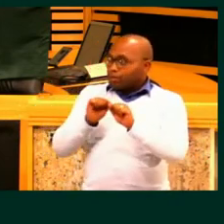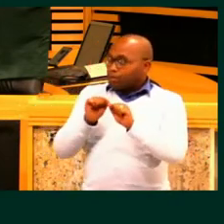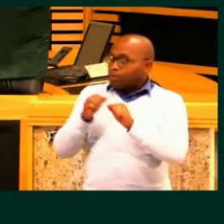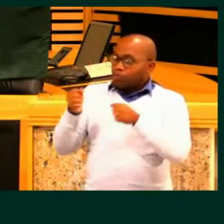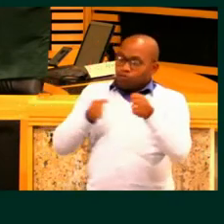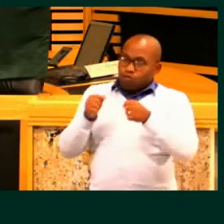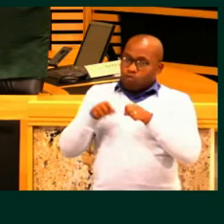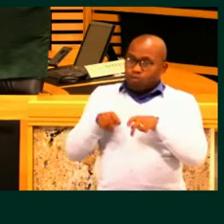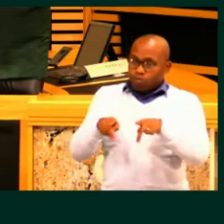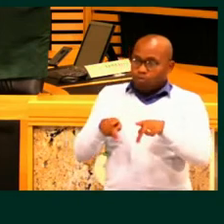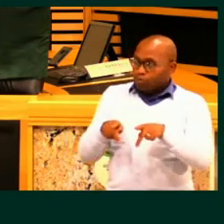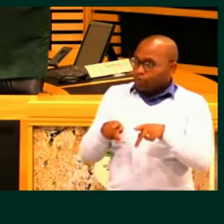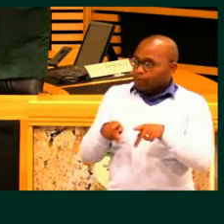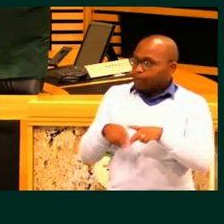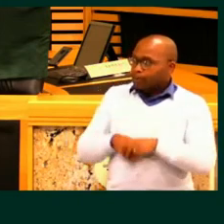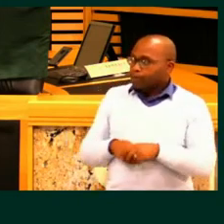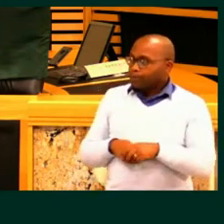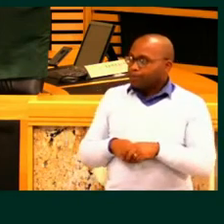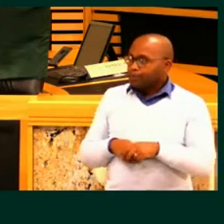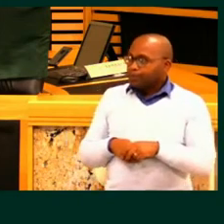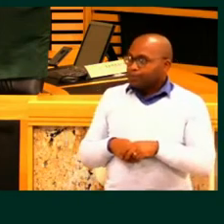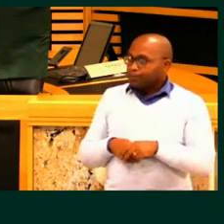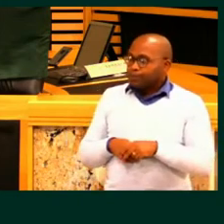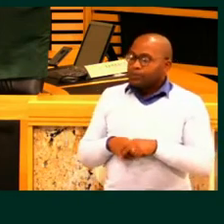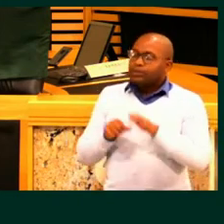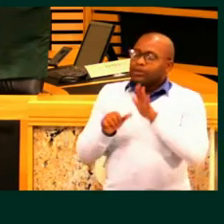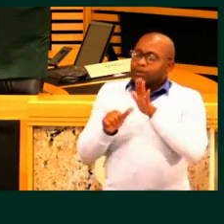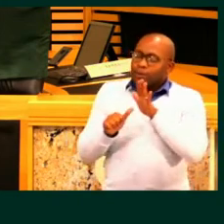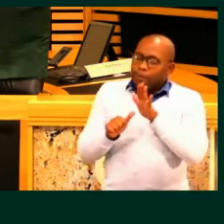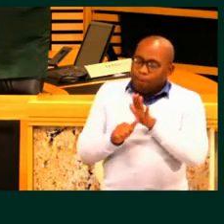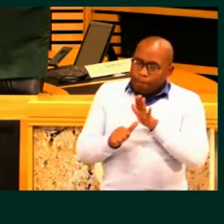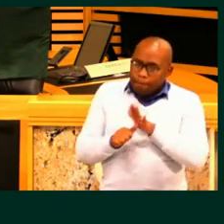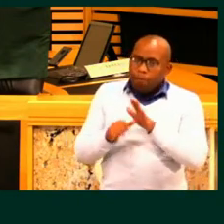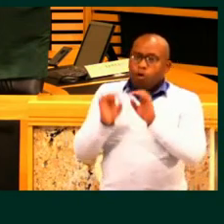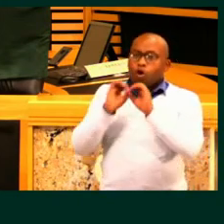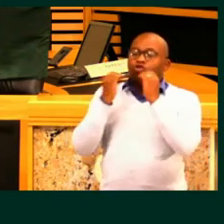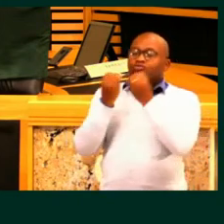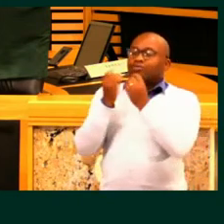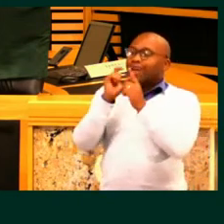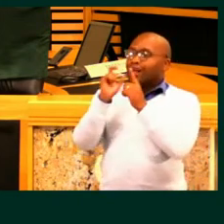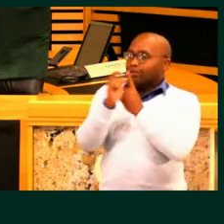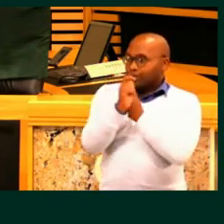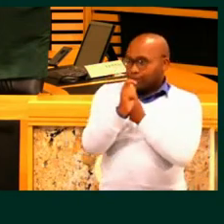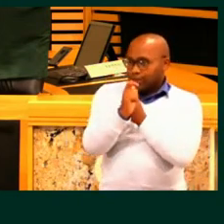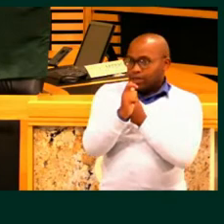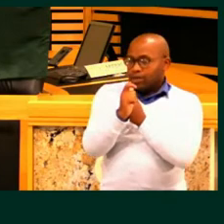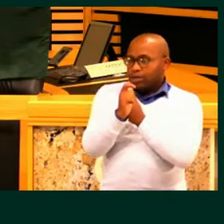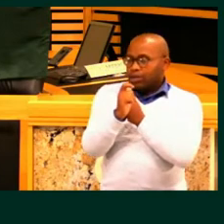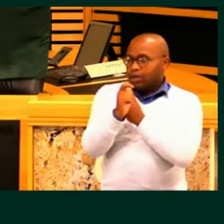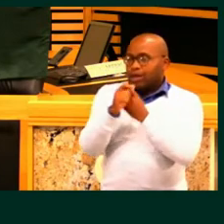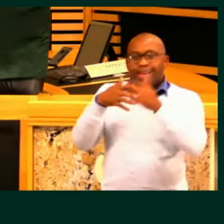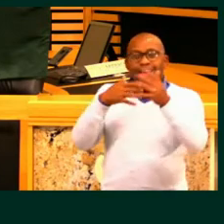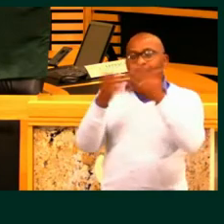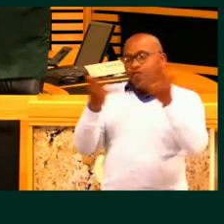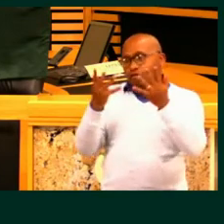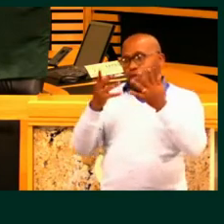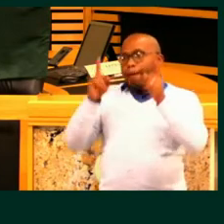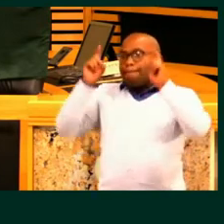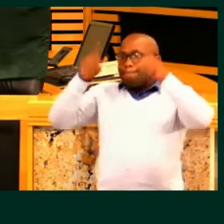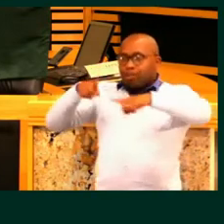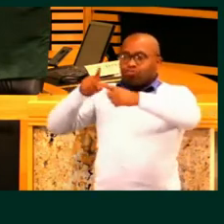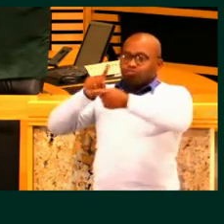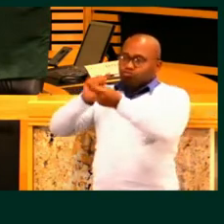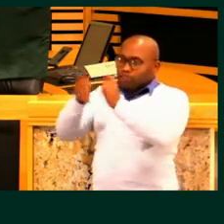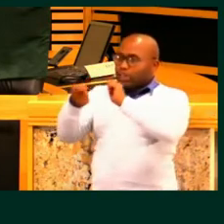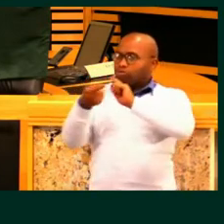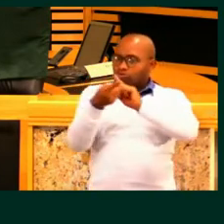retention of B with disabilities it is important that organizational cult culture need to be Revisited and changes made